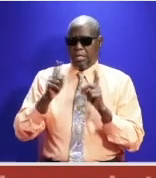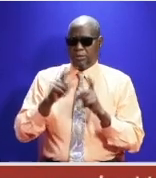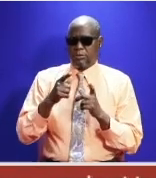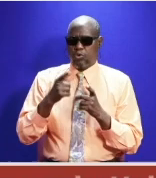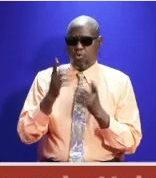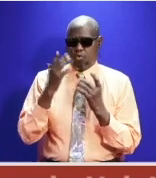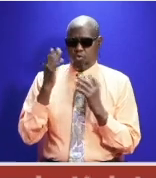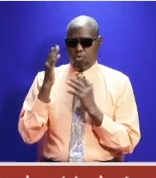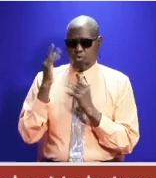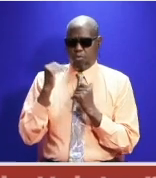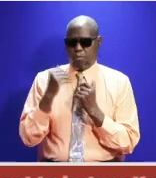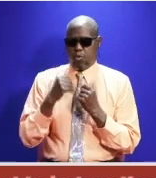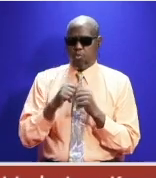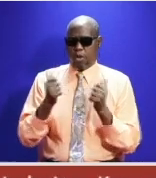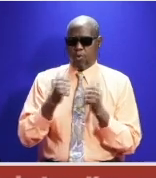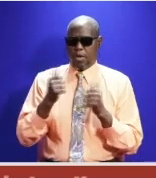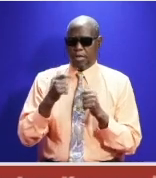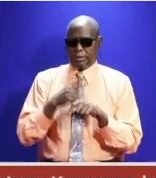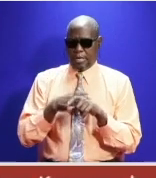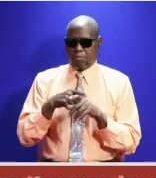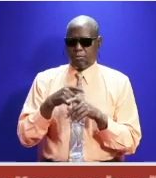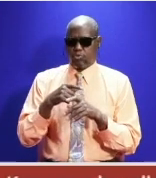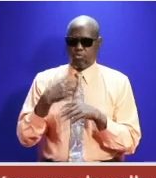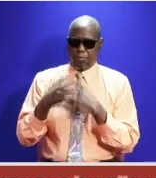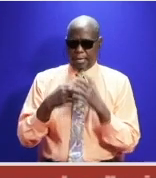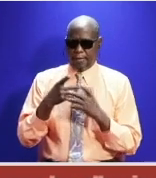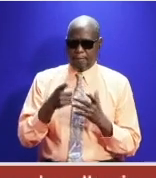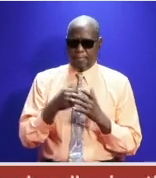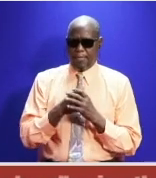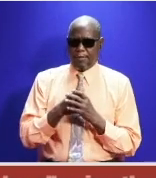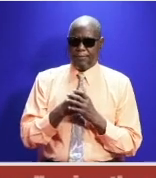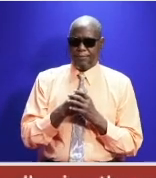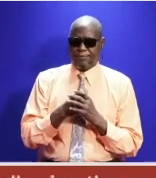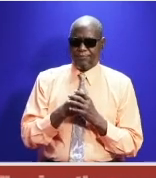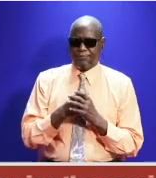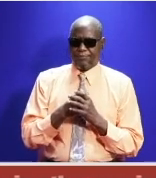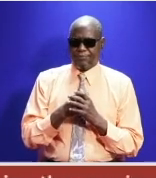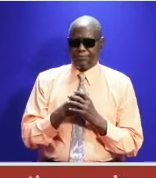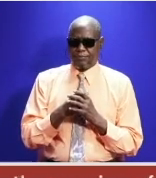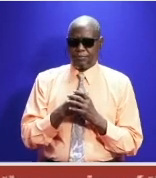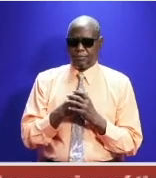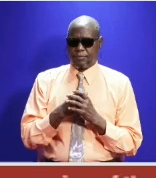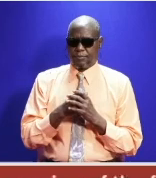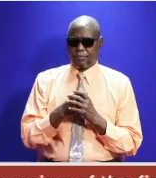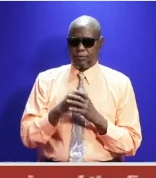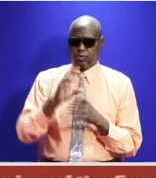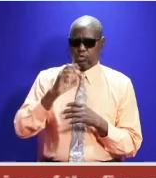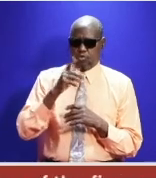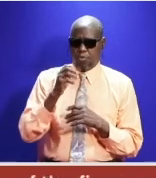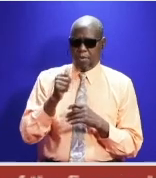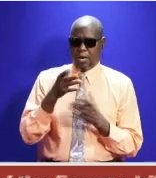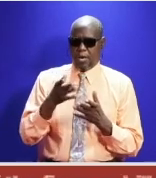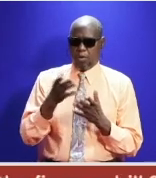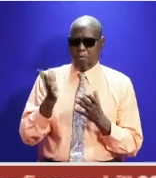playoffs. Our right player has injured already on the plaster. Chumba is now coming back,